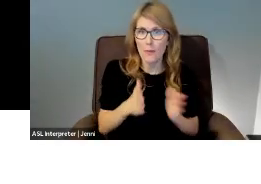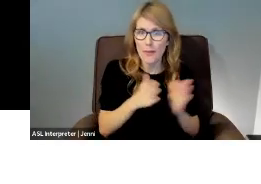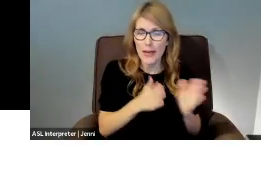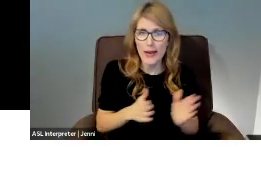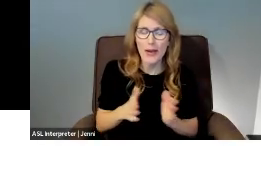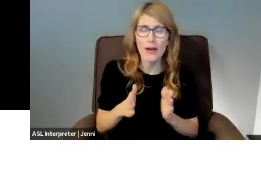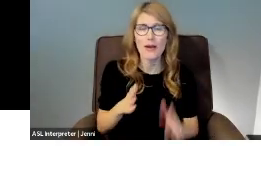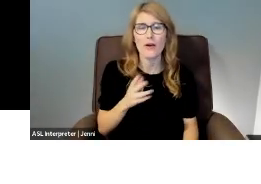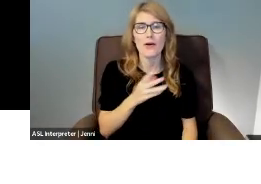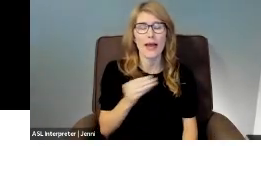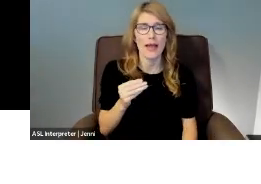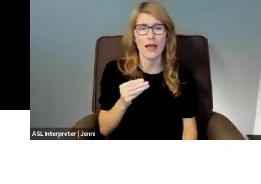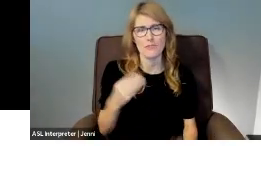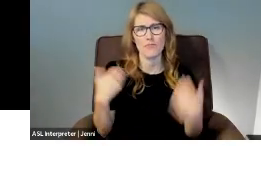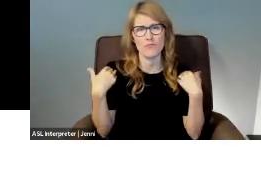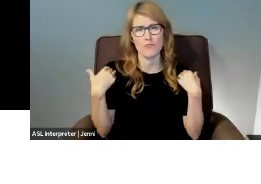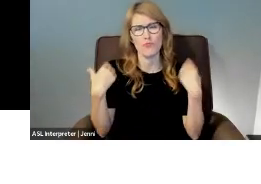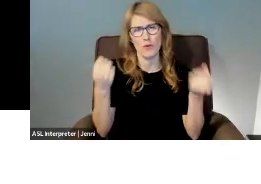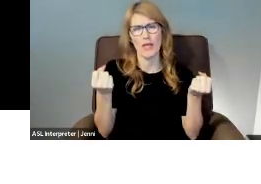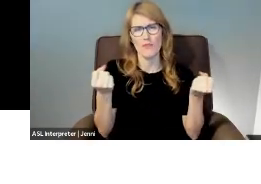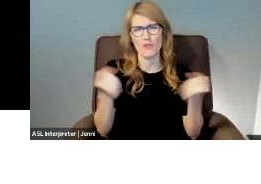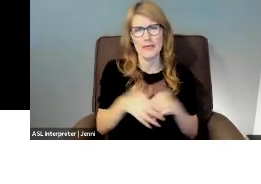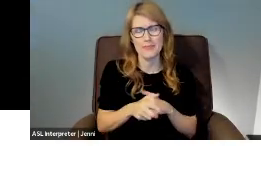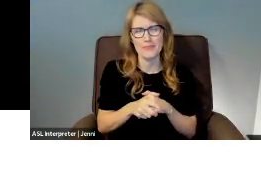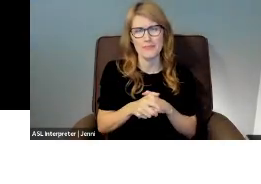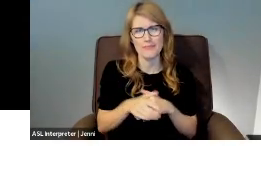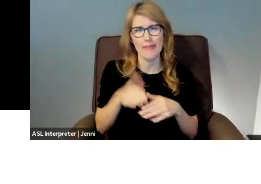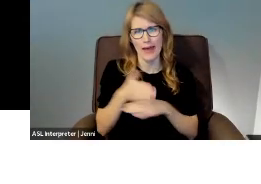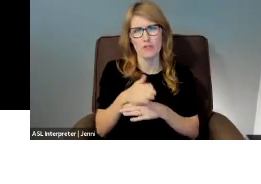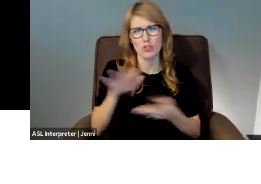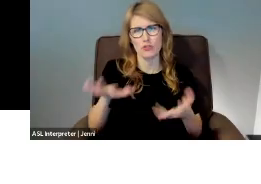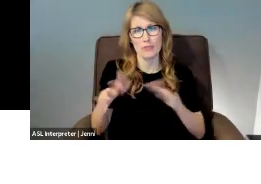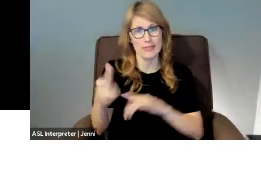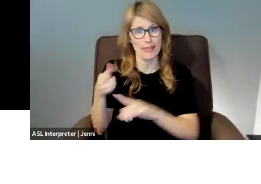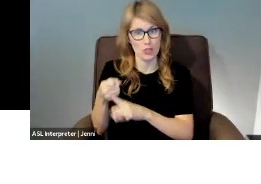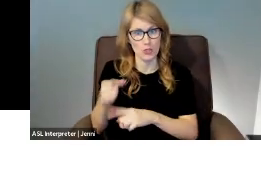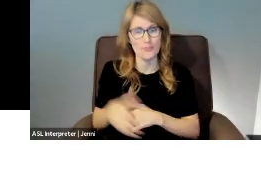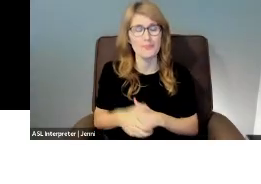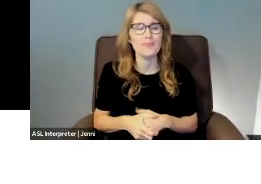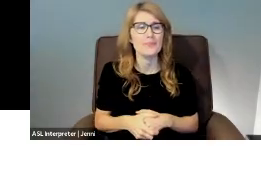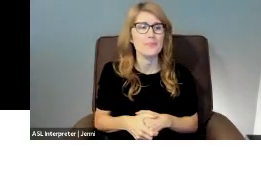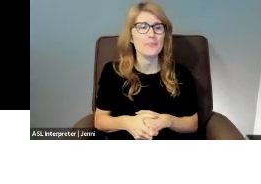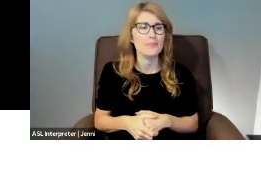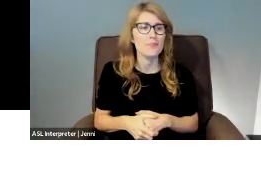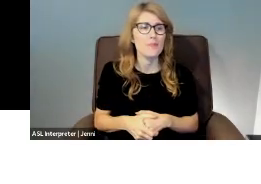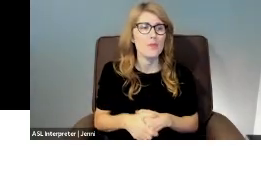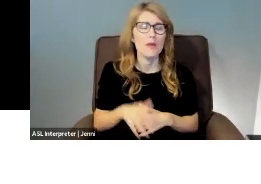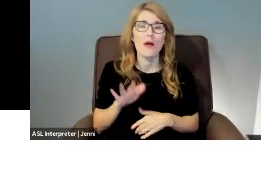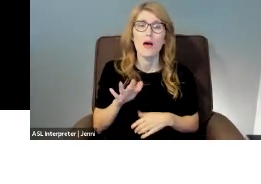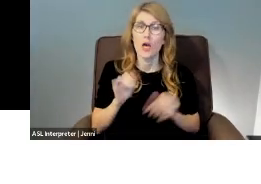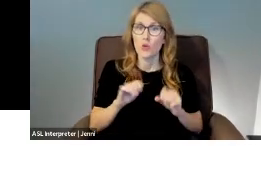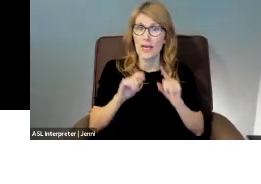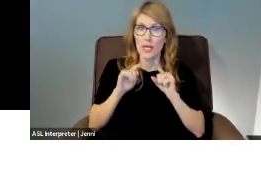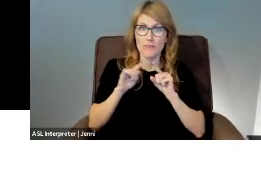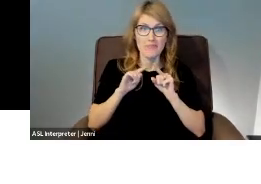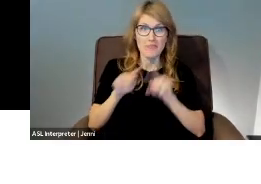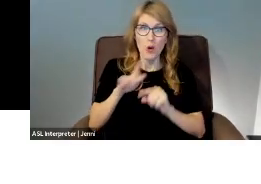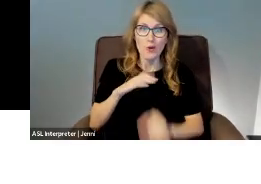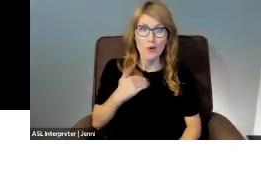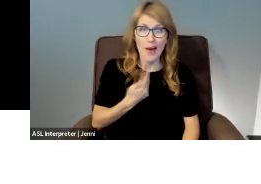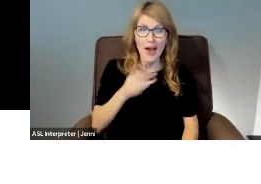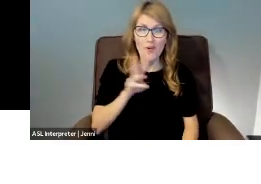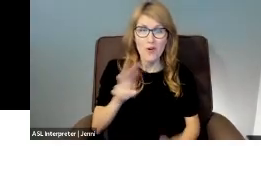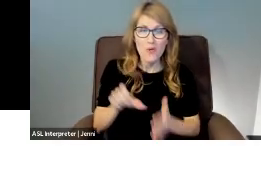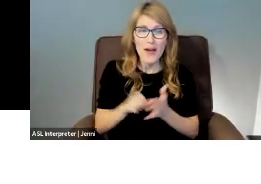and recovery after a disaster. You can visit our website, and there are